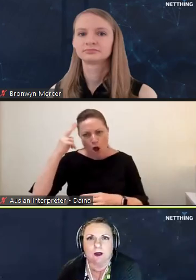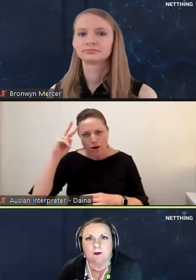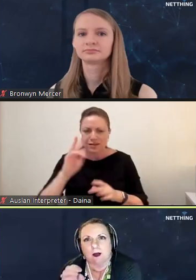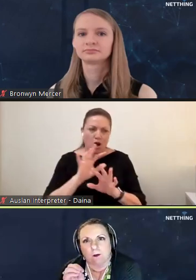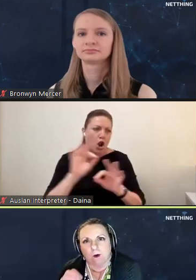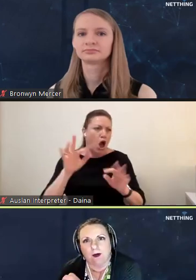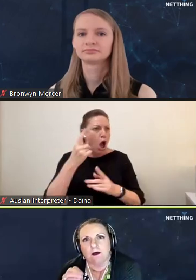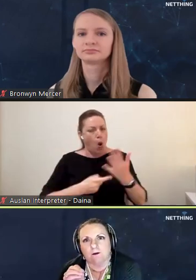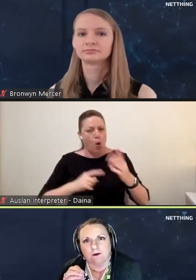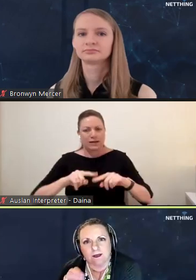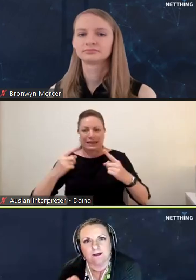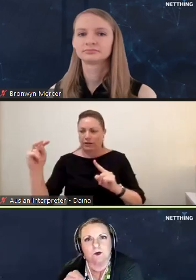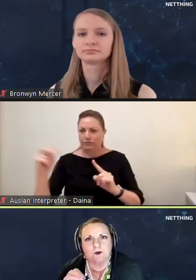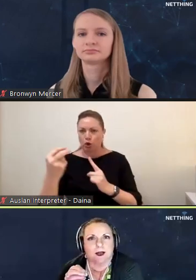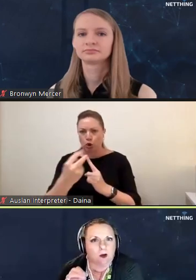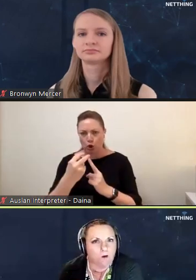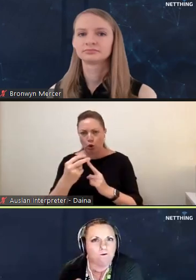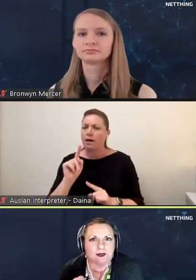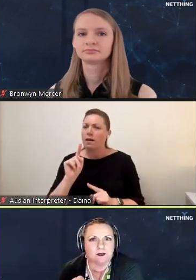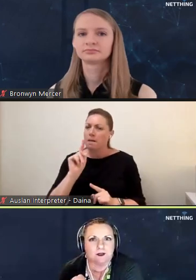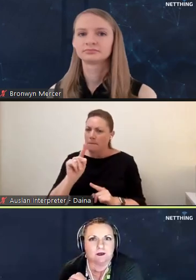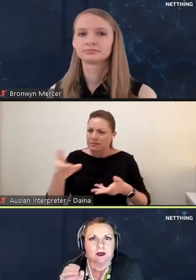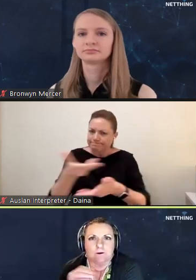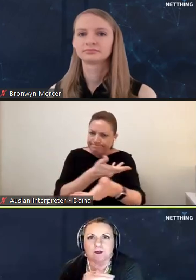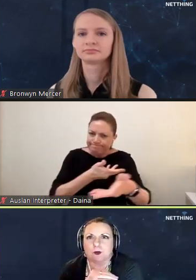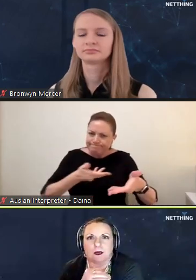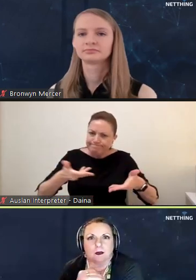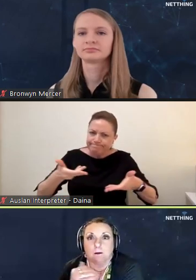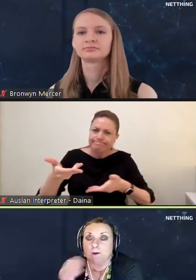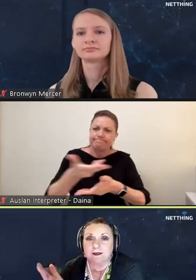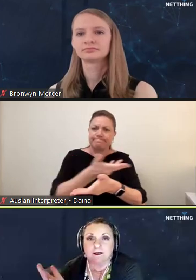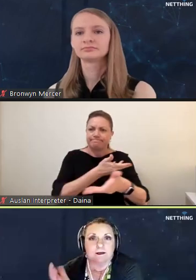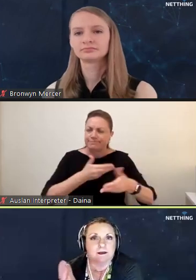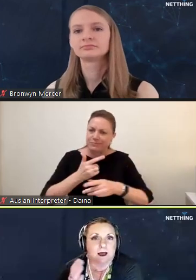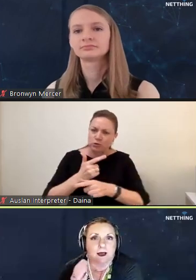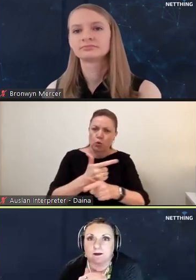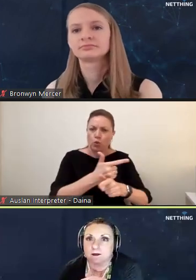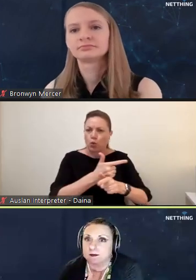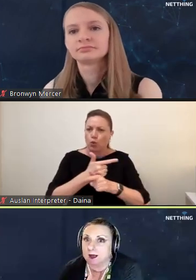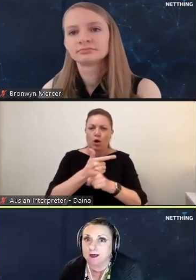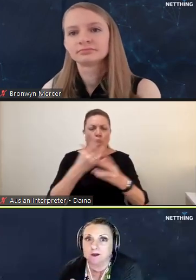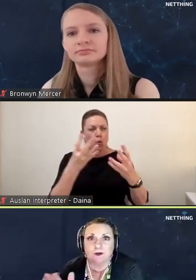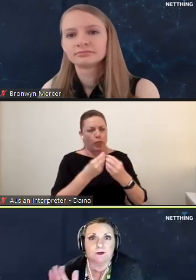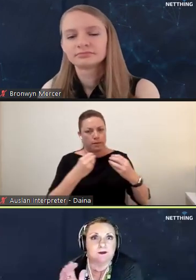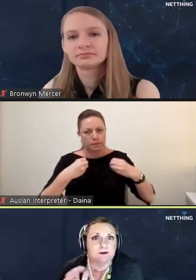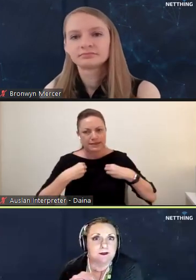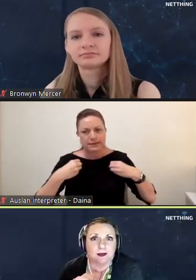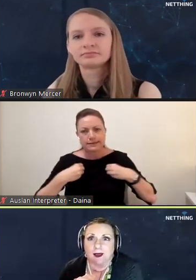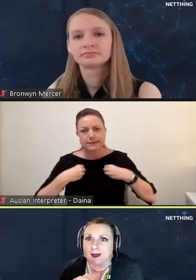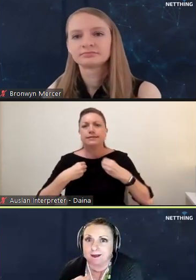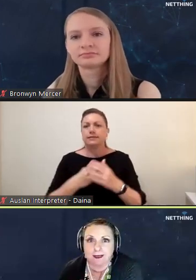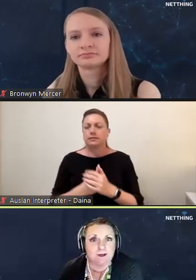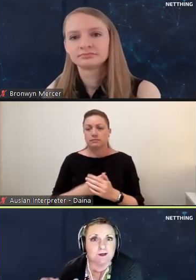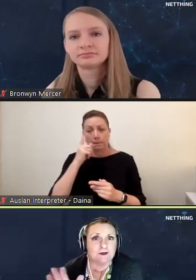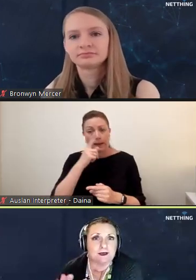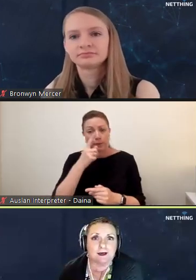of view, but a point of discourse and conversation between business and end